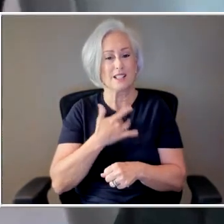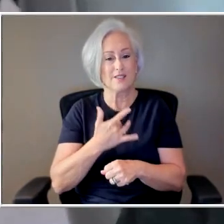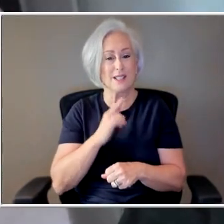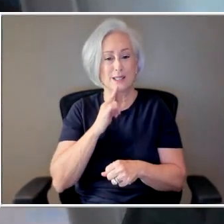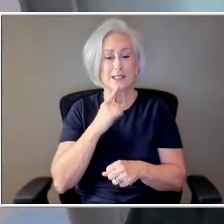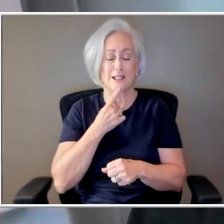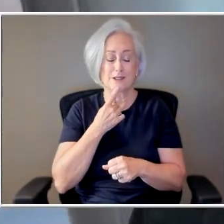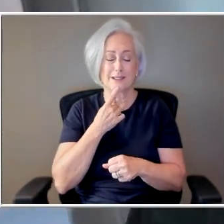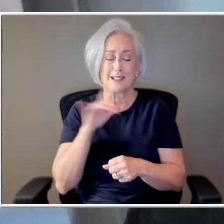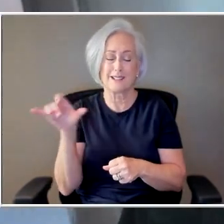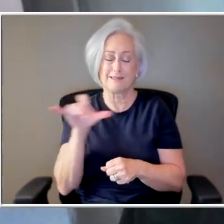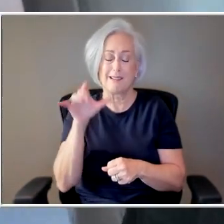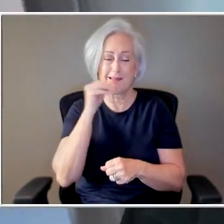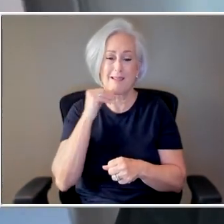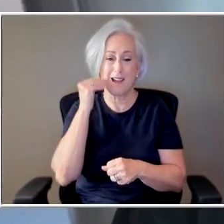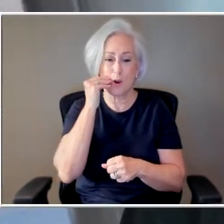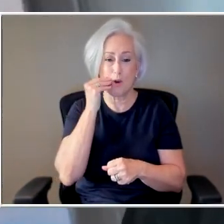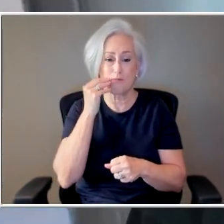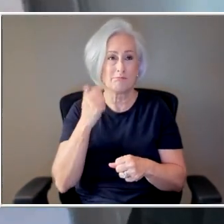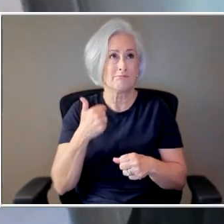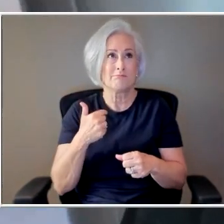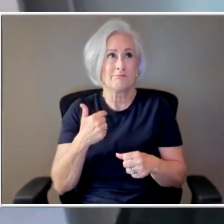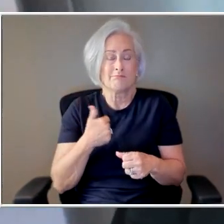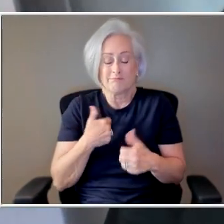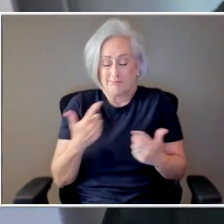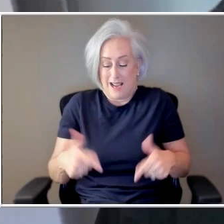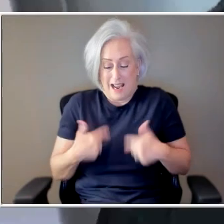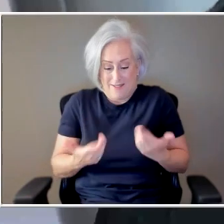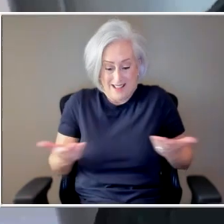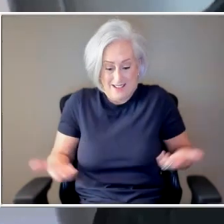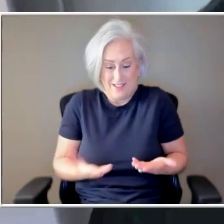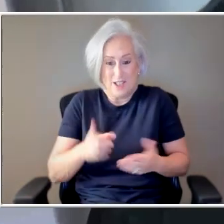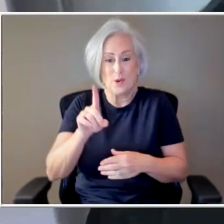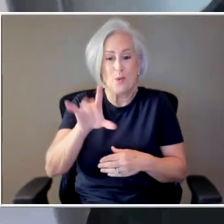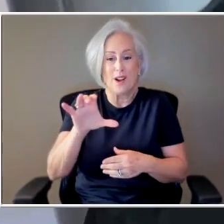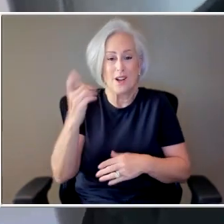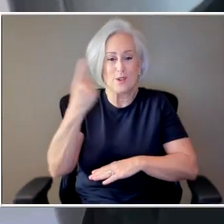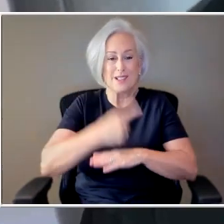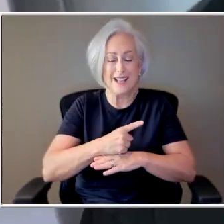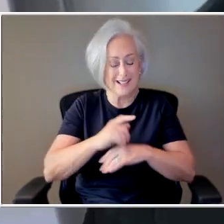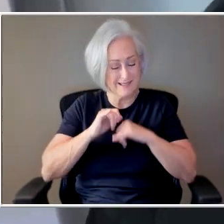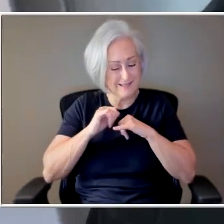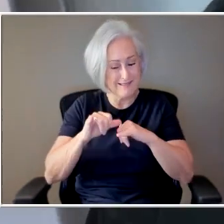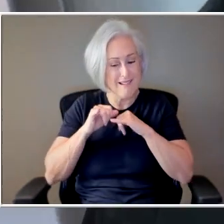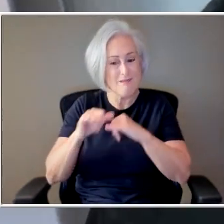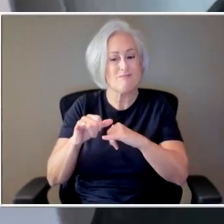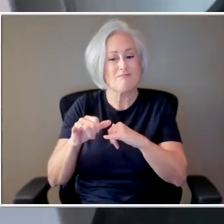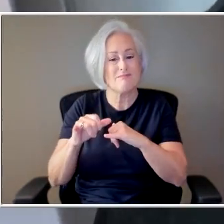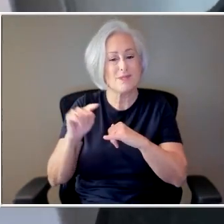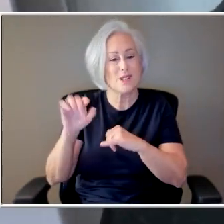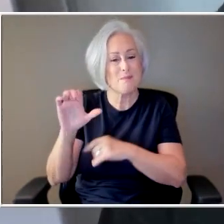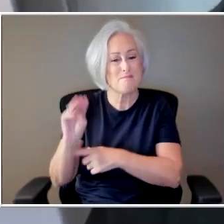I mean, I have lived here for 100 days as well, and there wasn't a